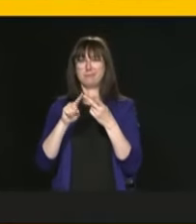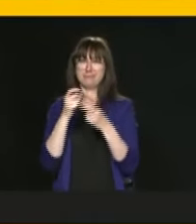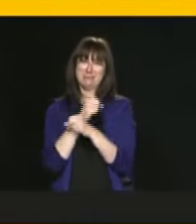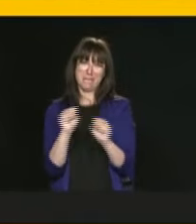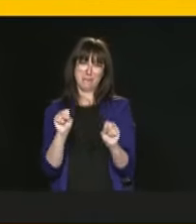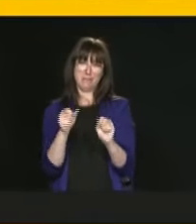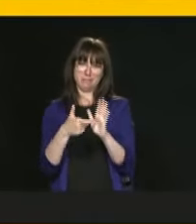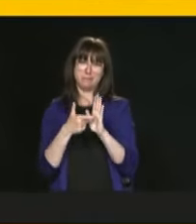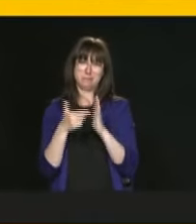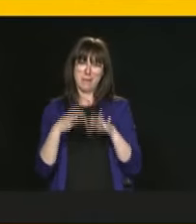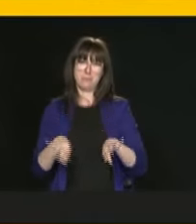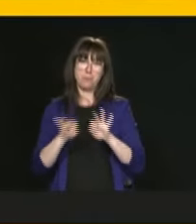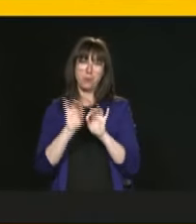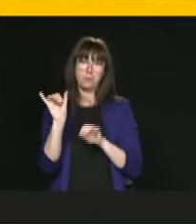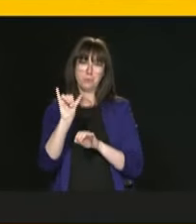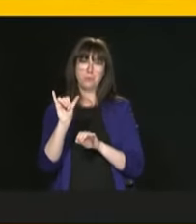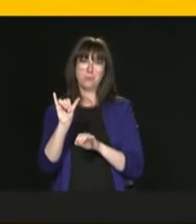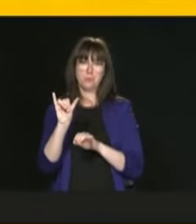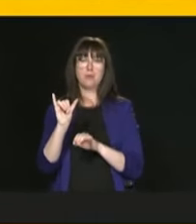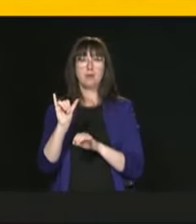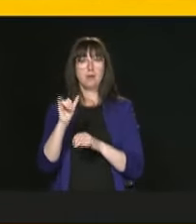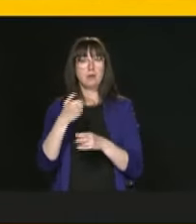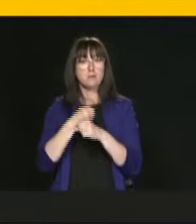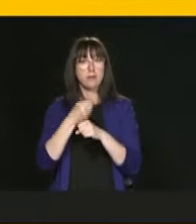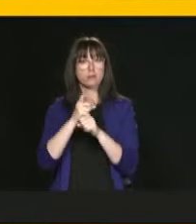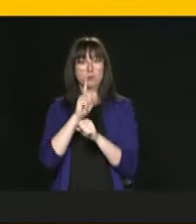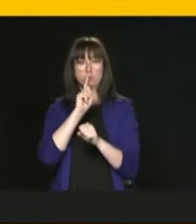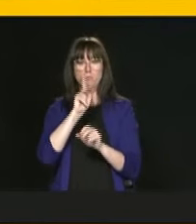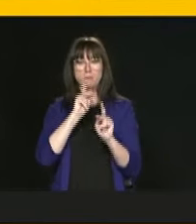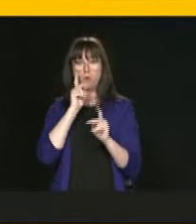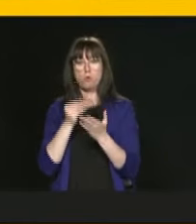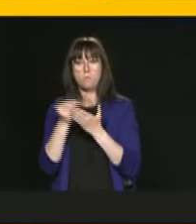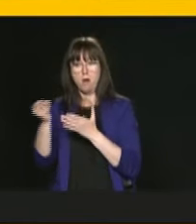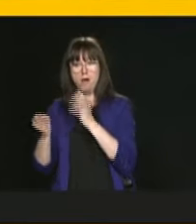question of actually ensuring that people know how to